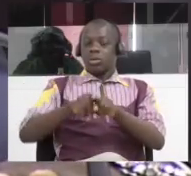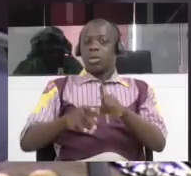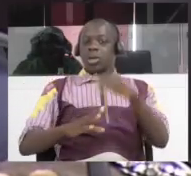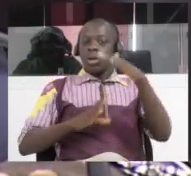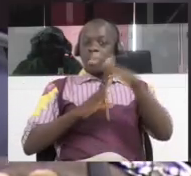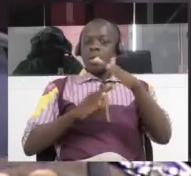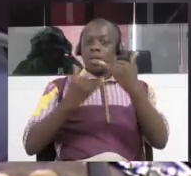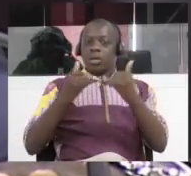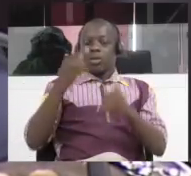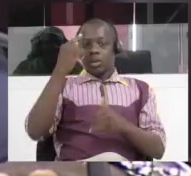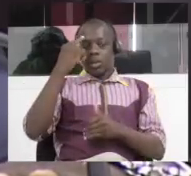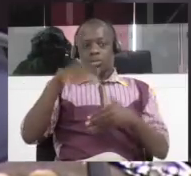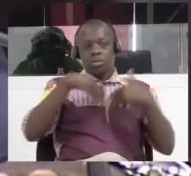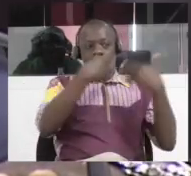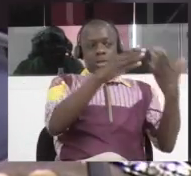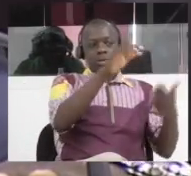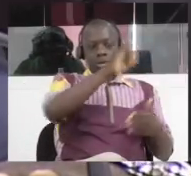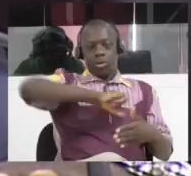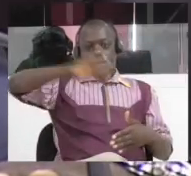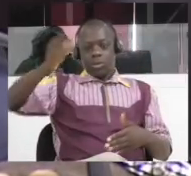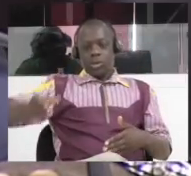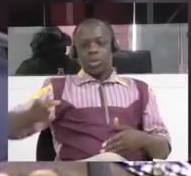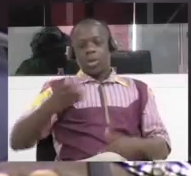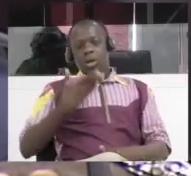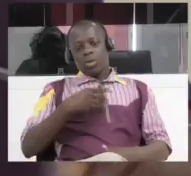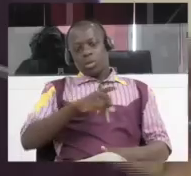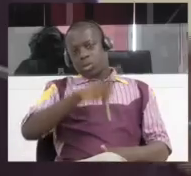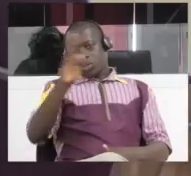the commissioners for any questions they may have.